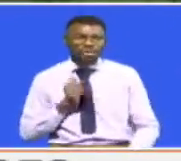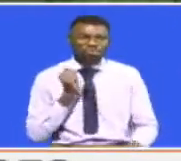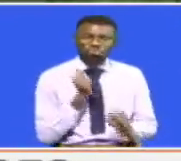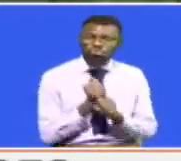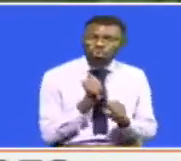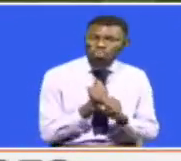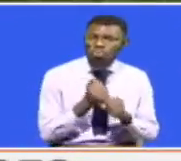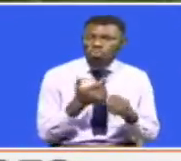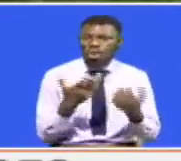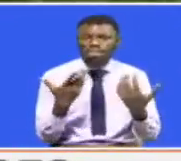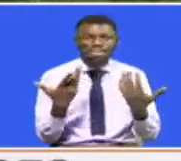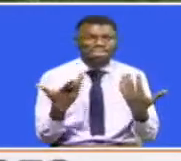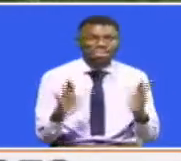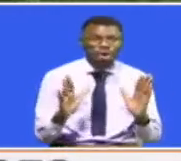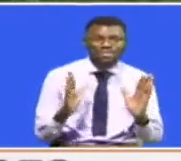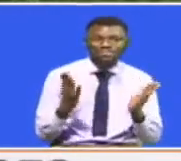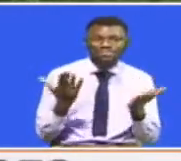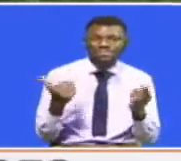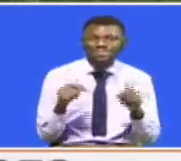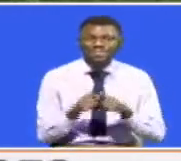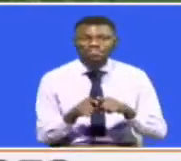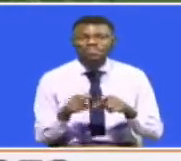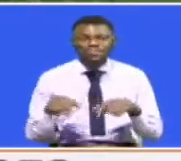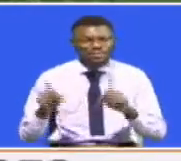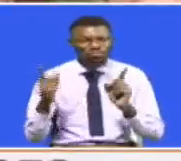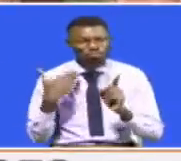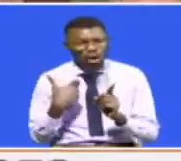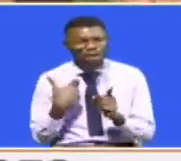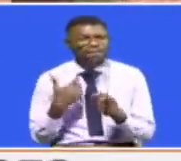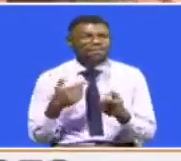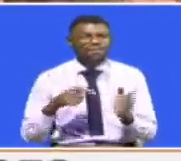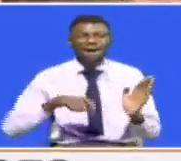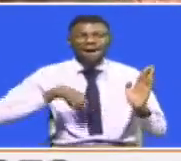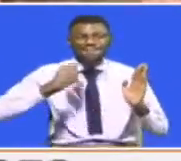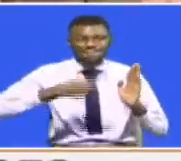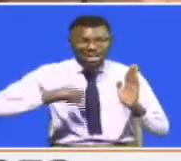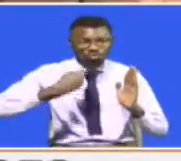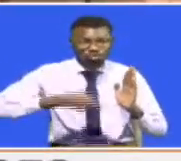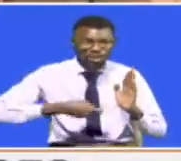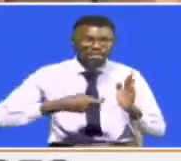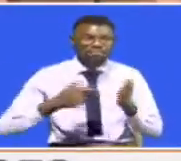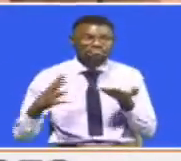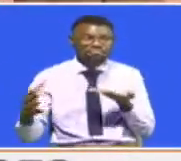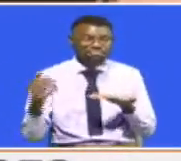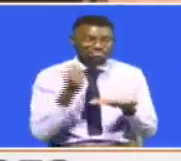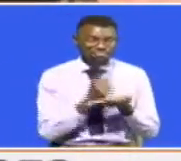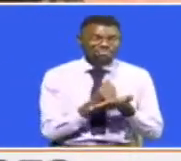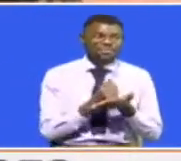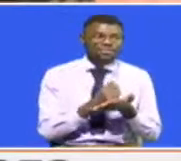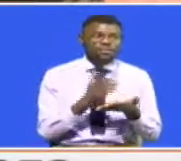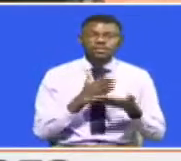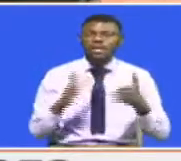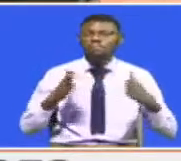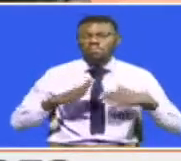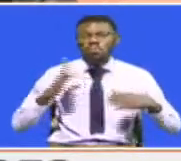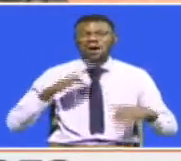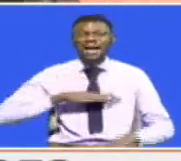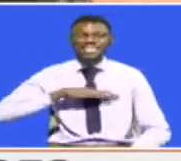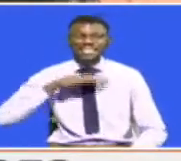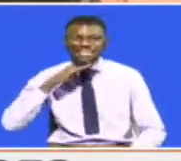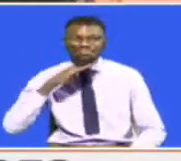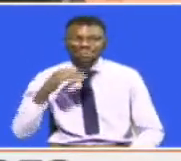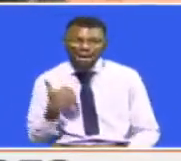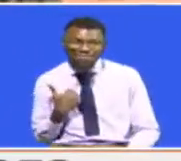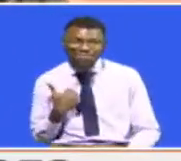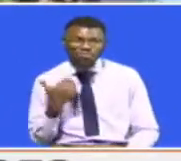only want to be incorporated in the factory activities. There have been cases of death in the mines due to poor or lack of